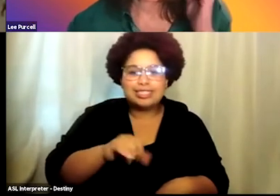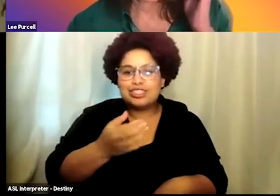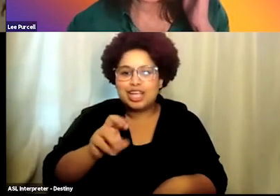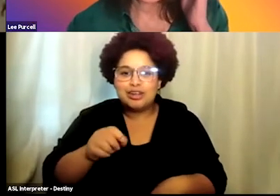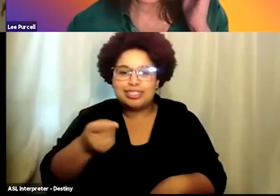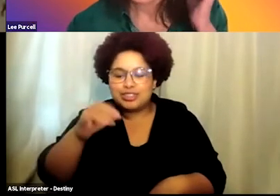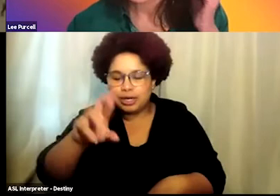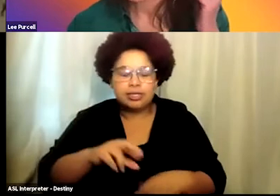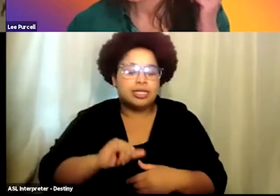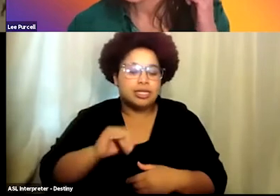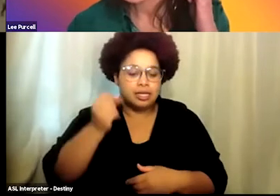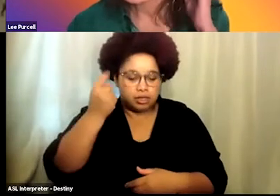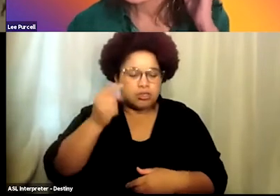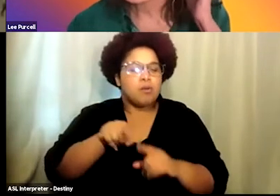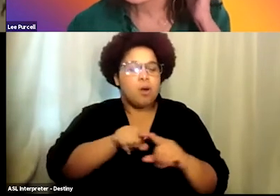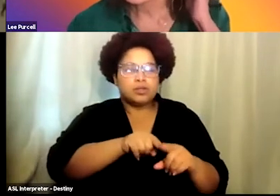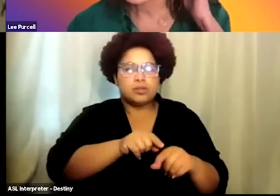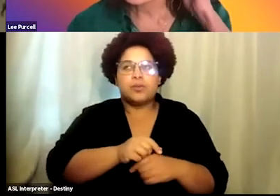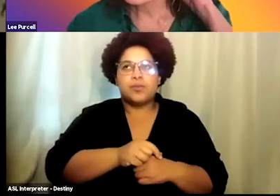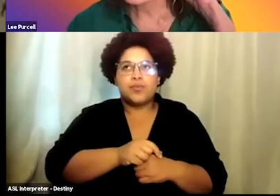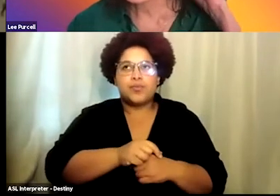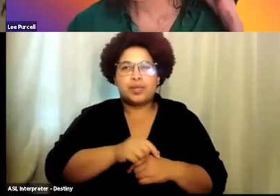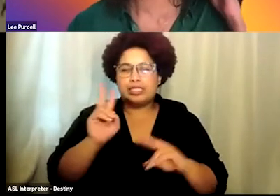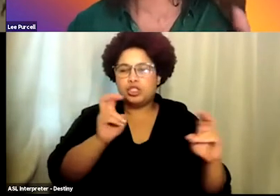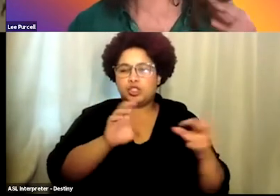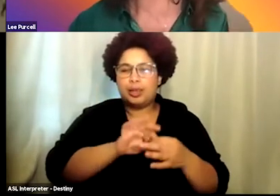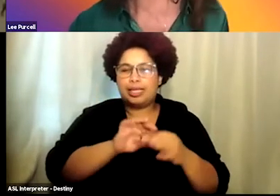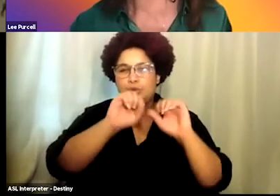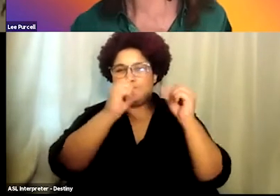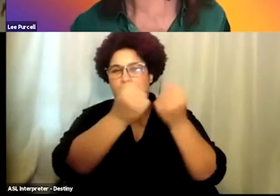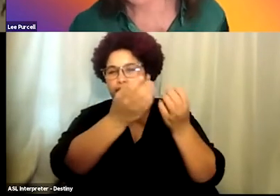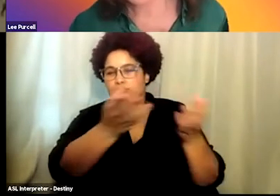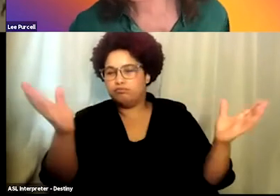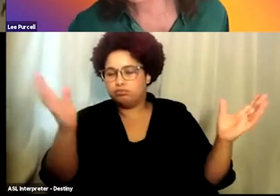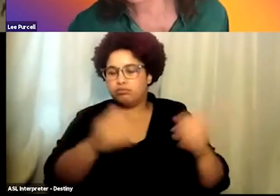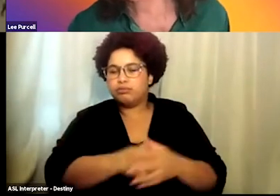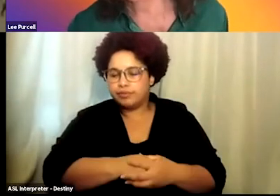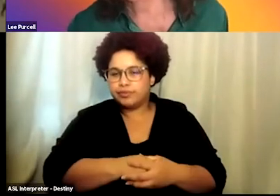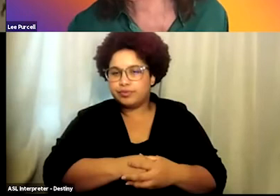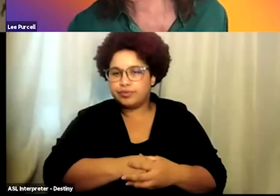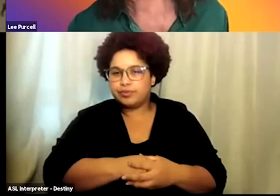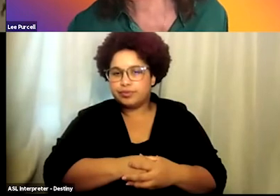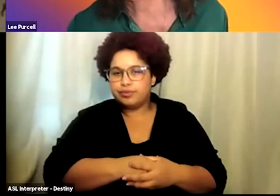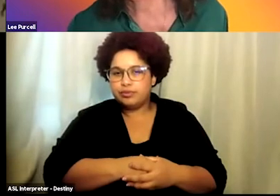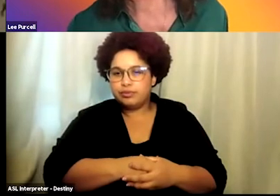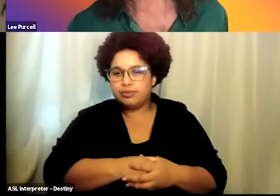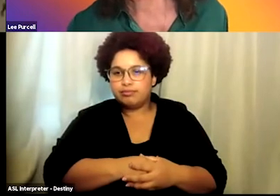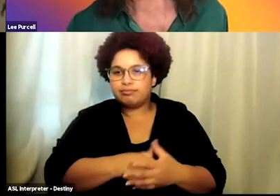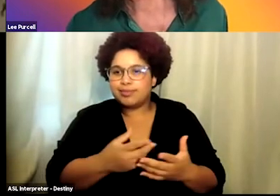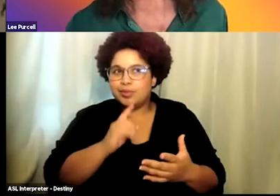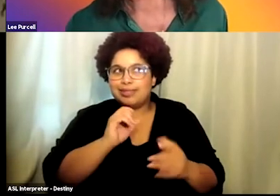there's also I think an issue, a societal issue. Yeah. You know, it's a perception